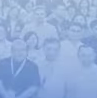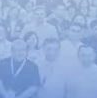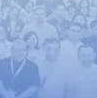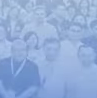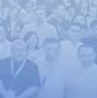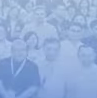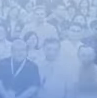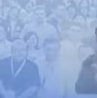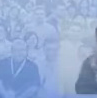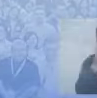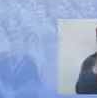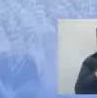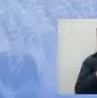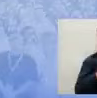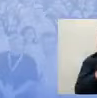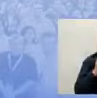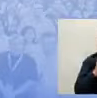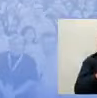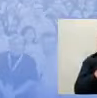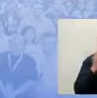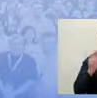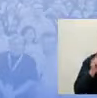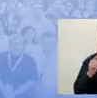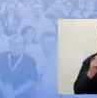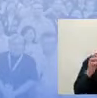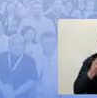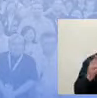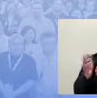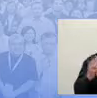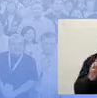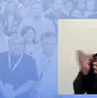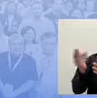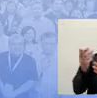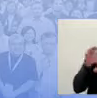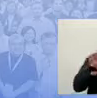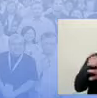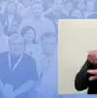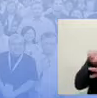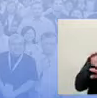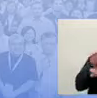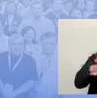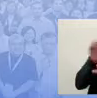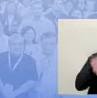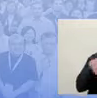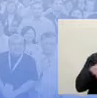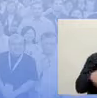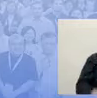other stakeholders that is involved actually. If you can move to second or third slide.